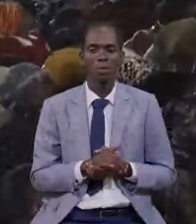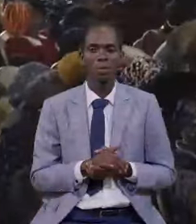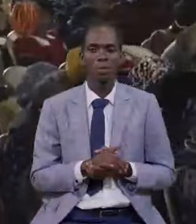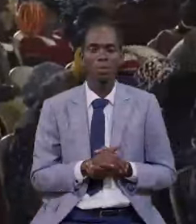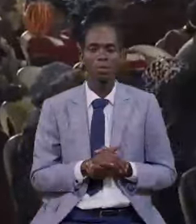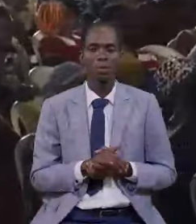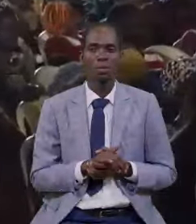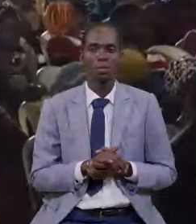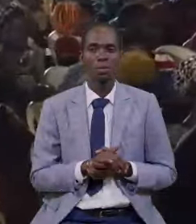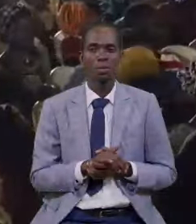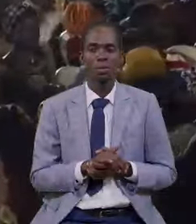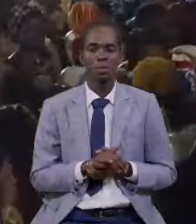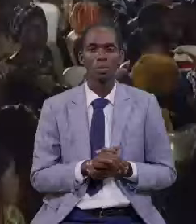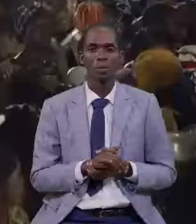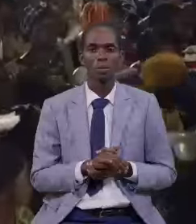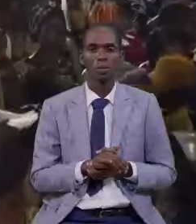We are to connect to